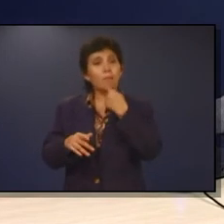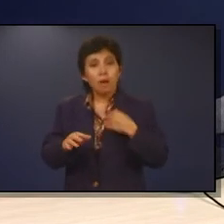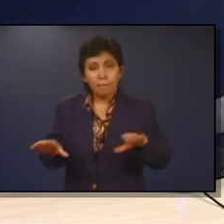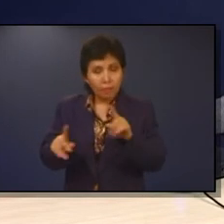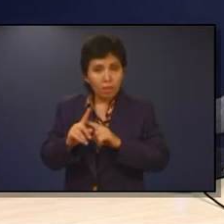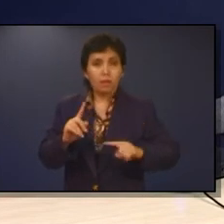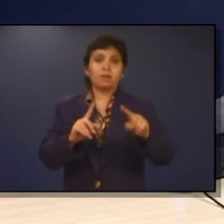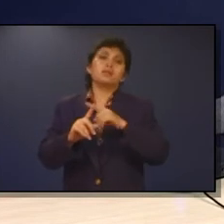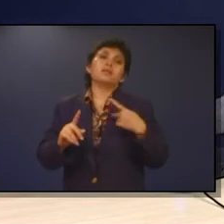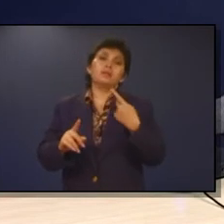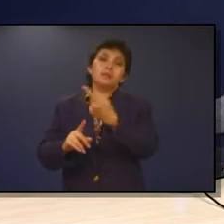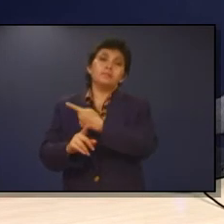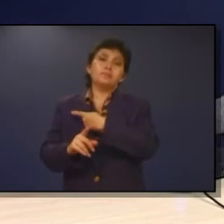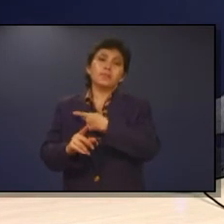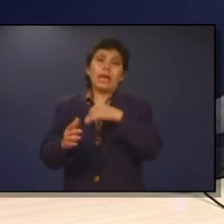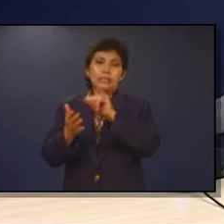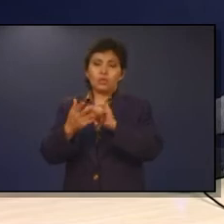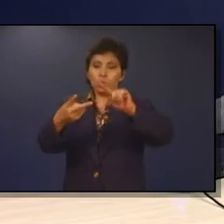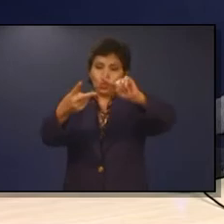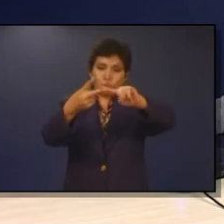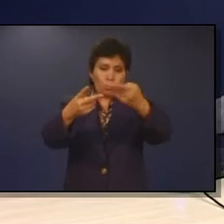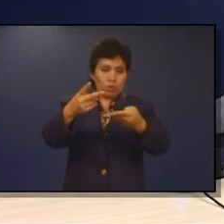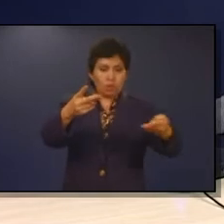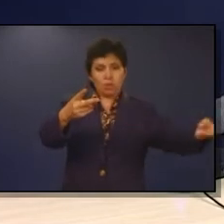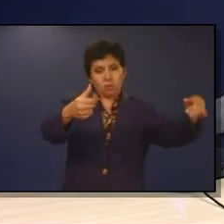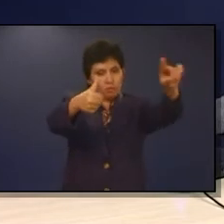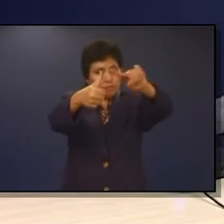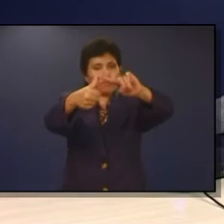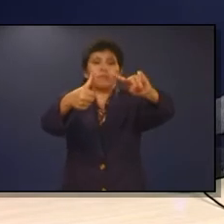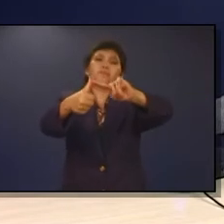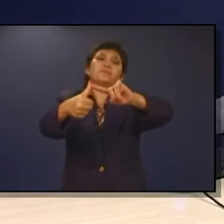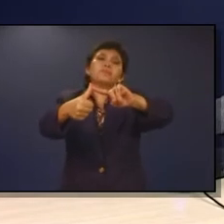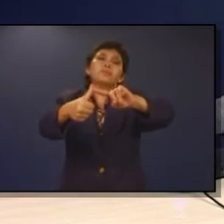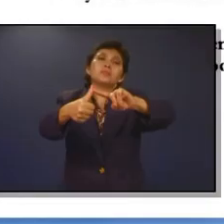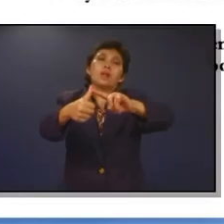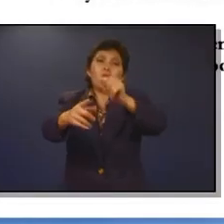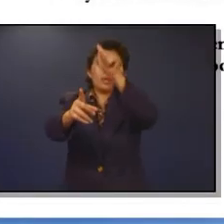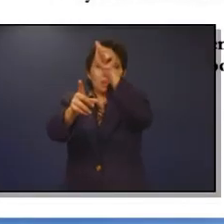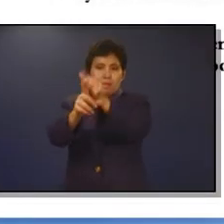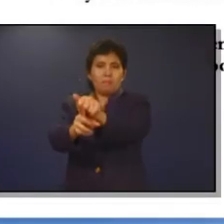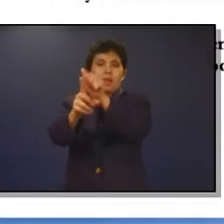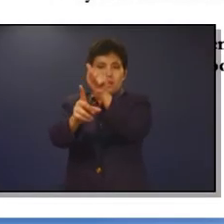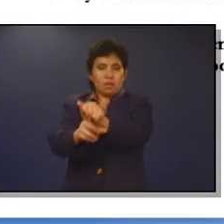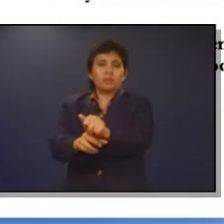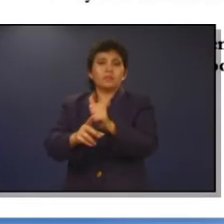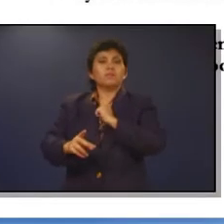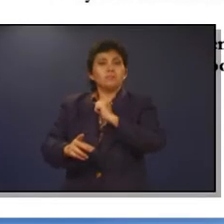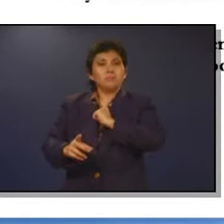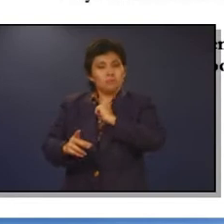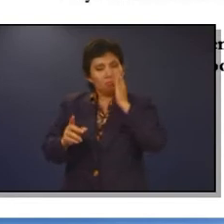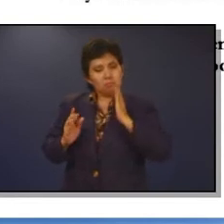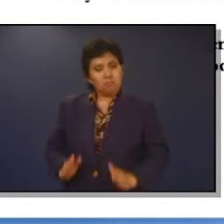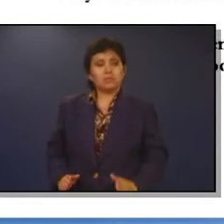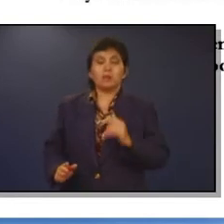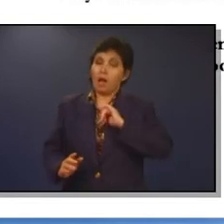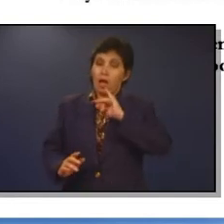of that. Now, there's two things we have to know. The first one is the independent self. Independent